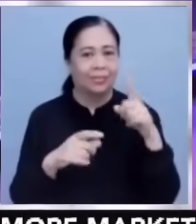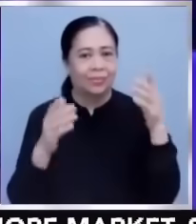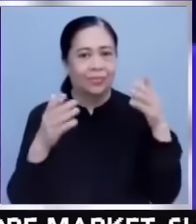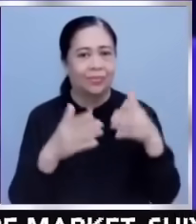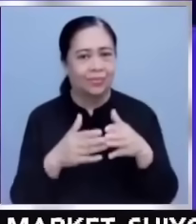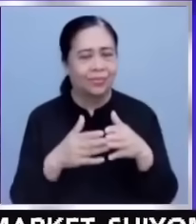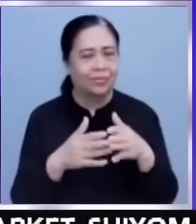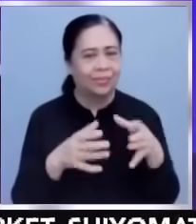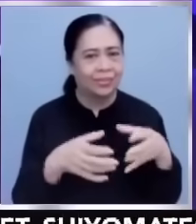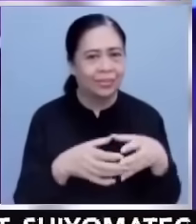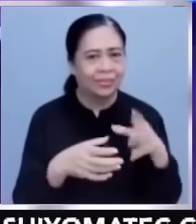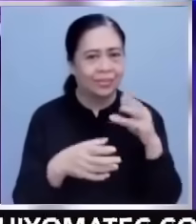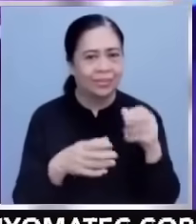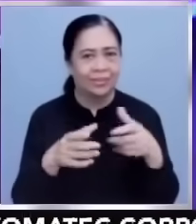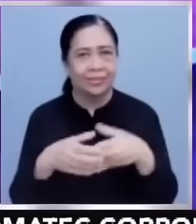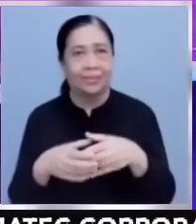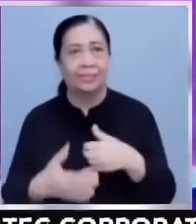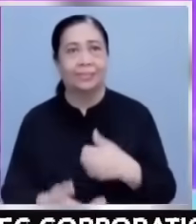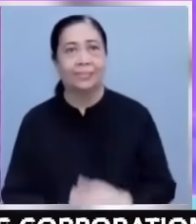yung